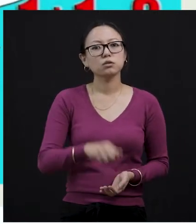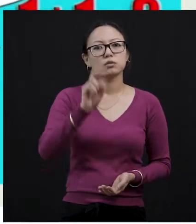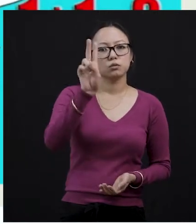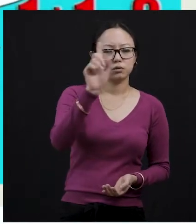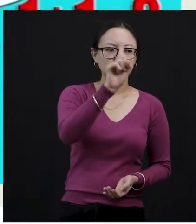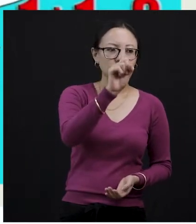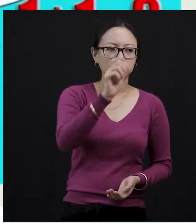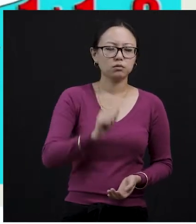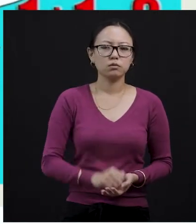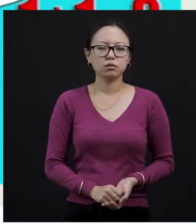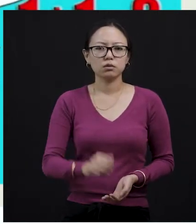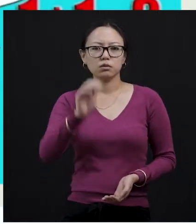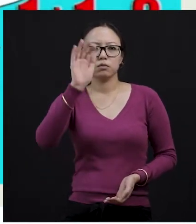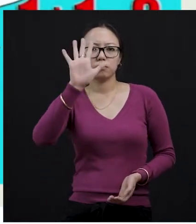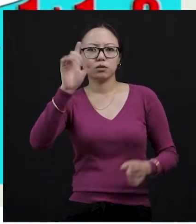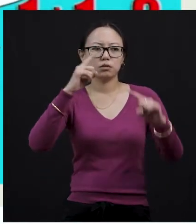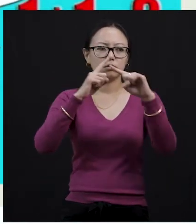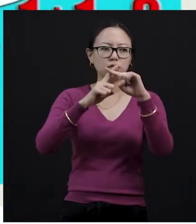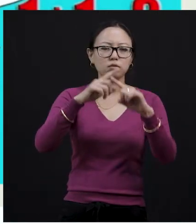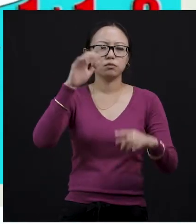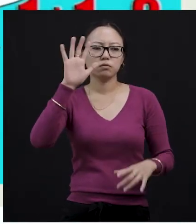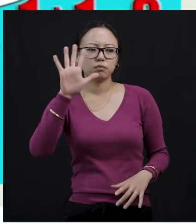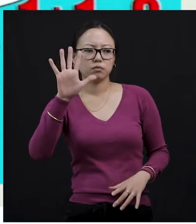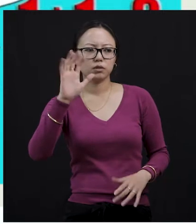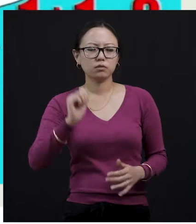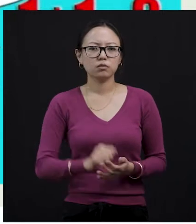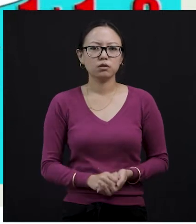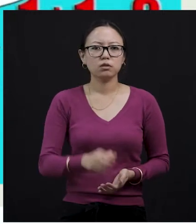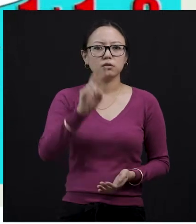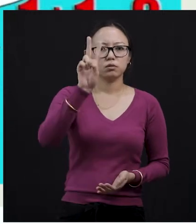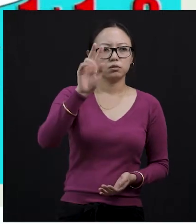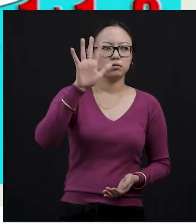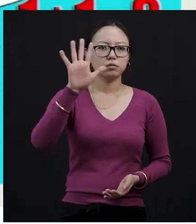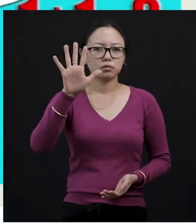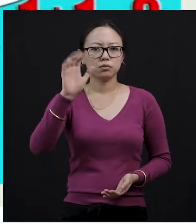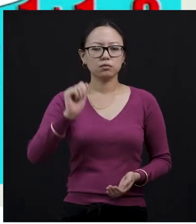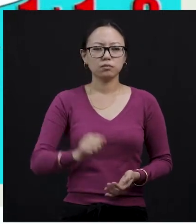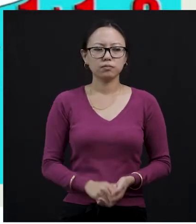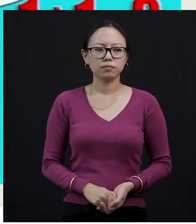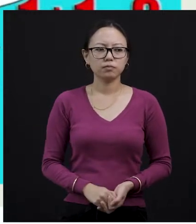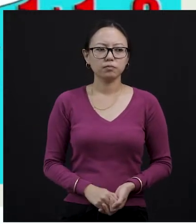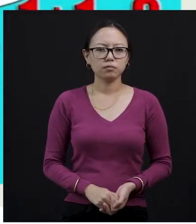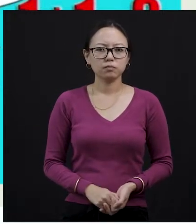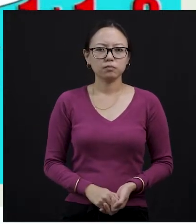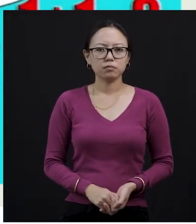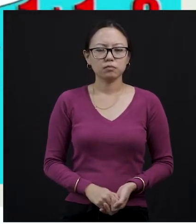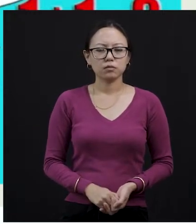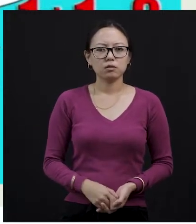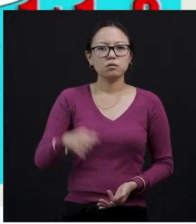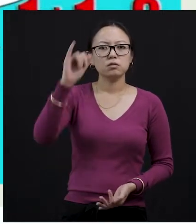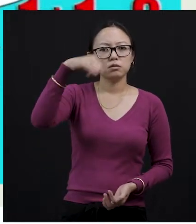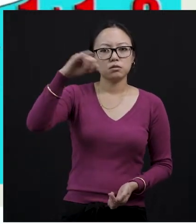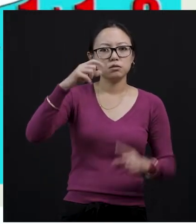we have 5 into 5, that is 25, right? Then we have next multiplication,